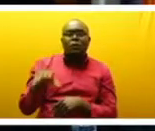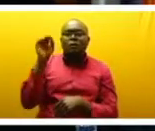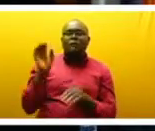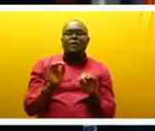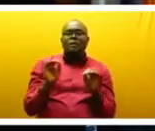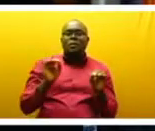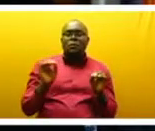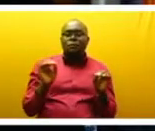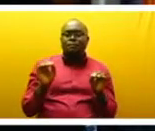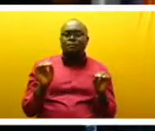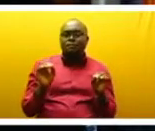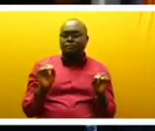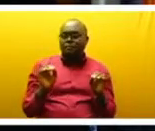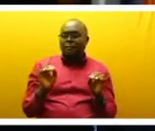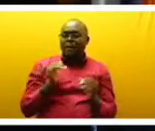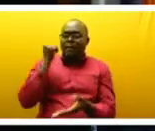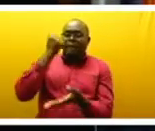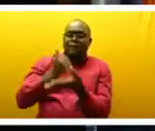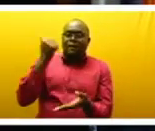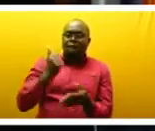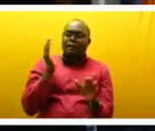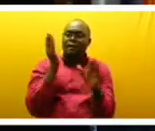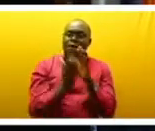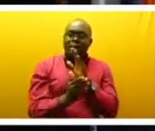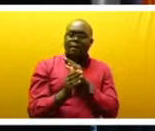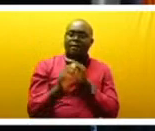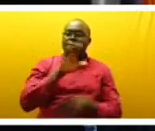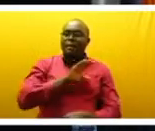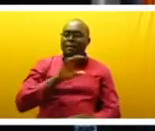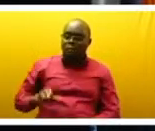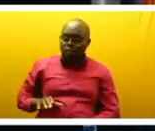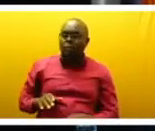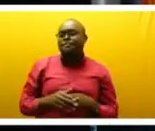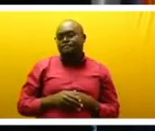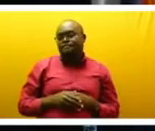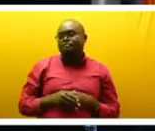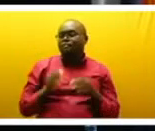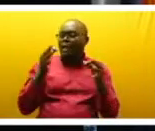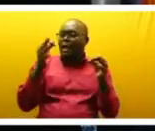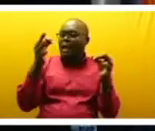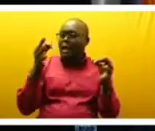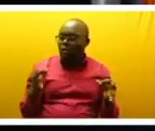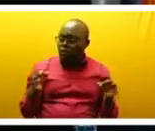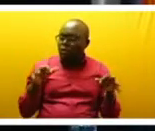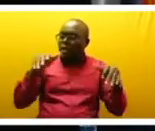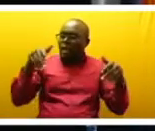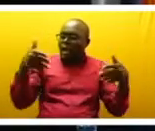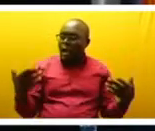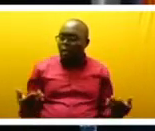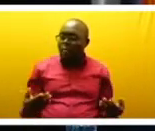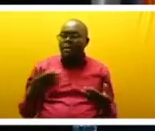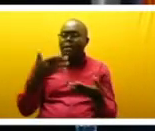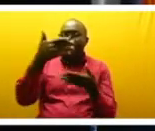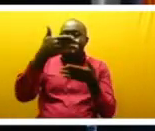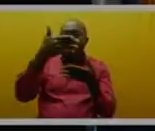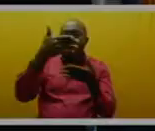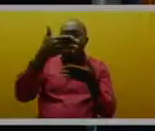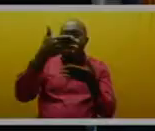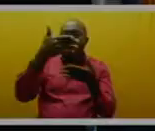the affidavits filed by the Commission is an account of how many Form